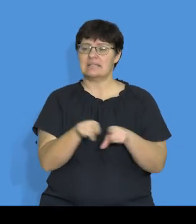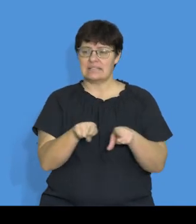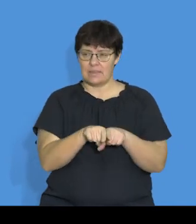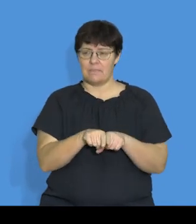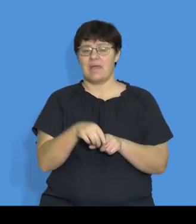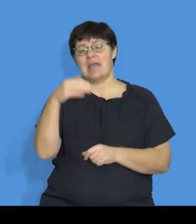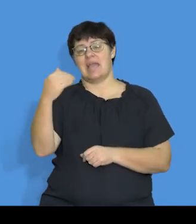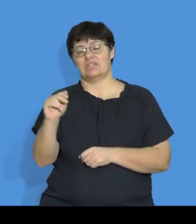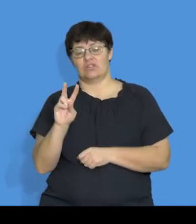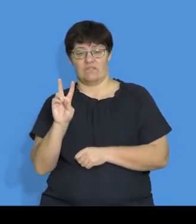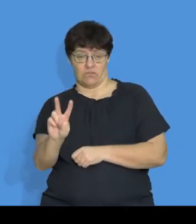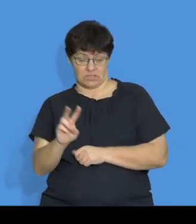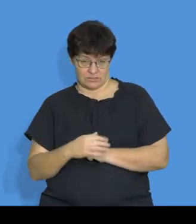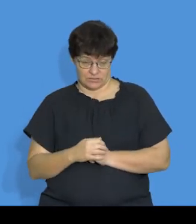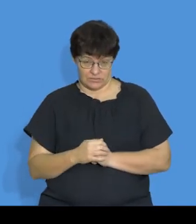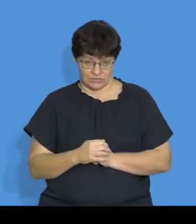however, if we